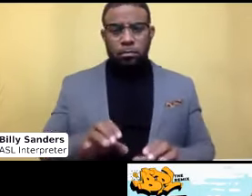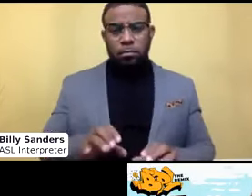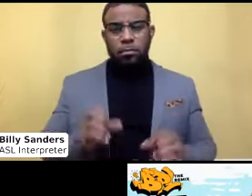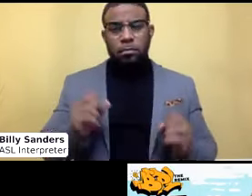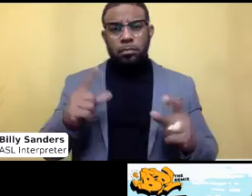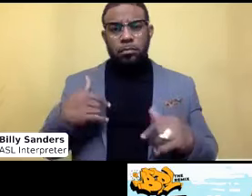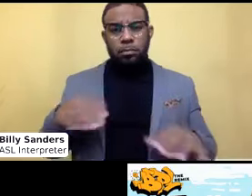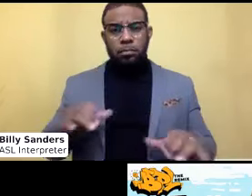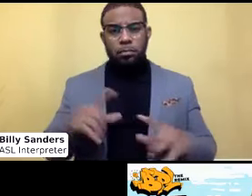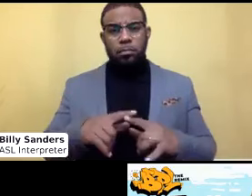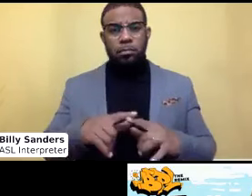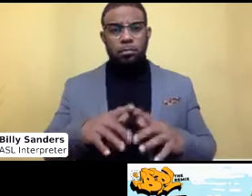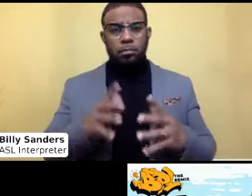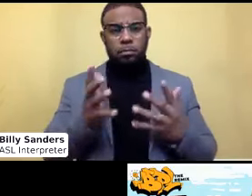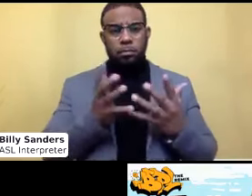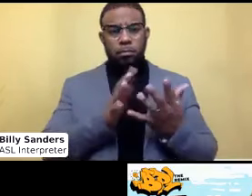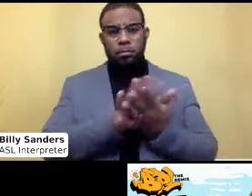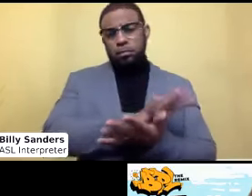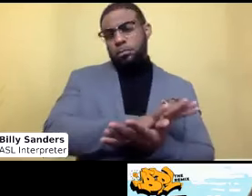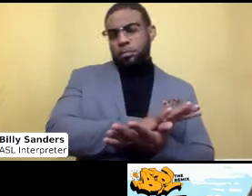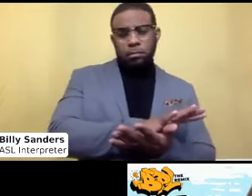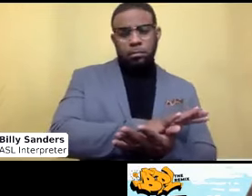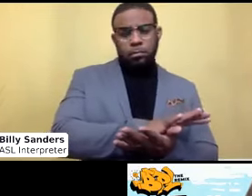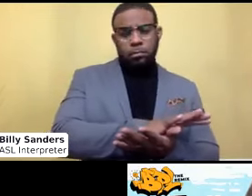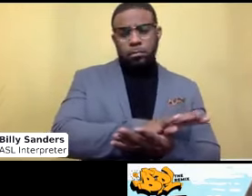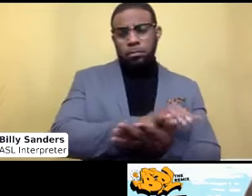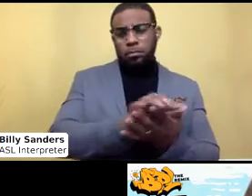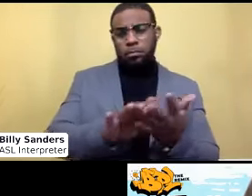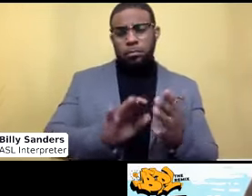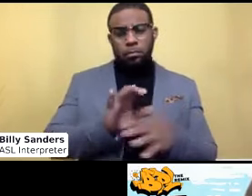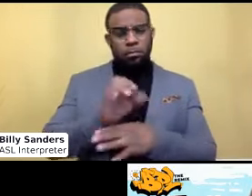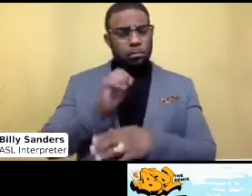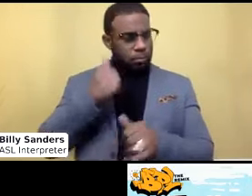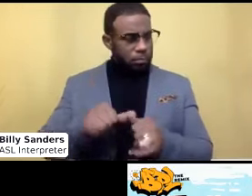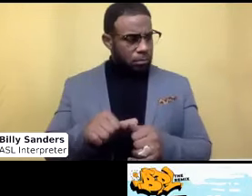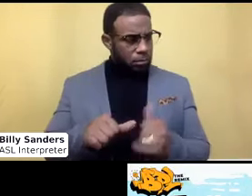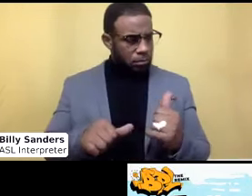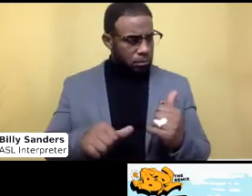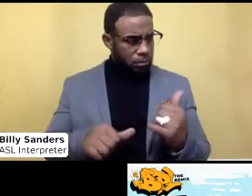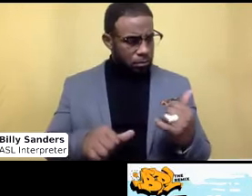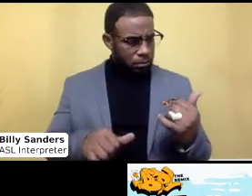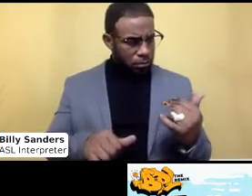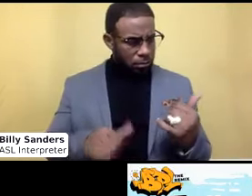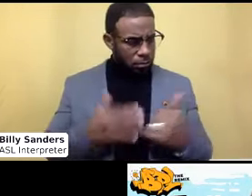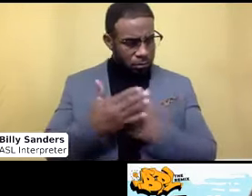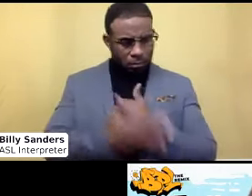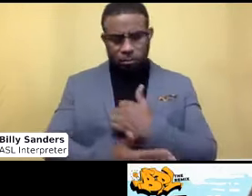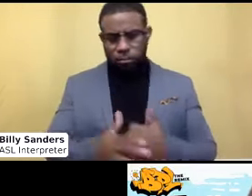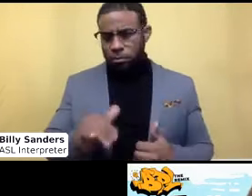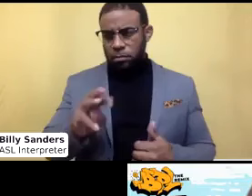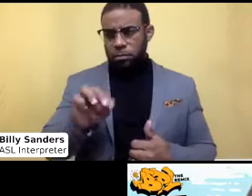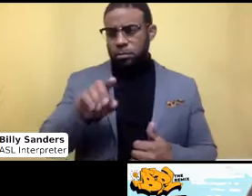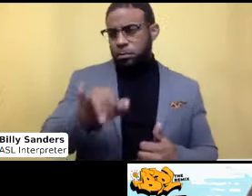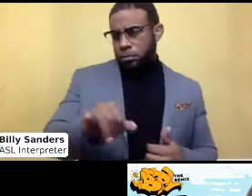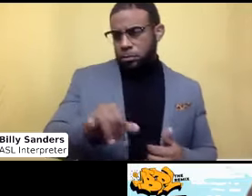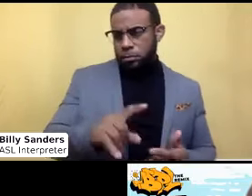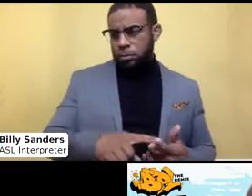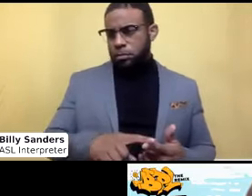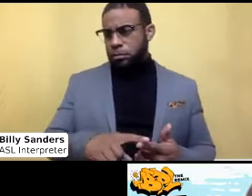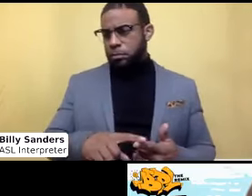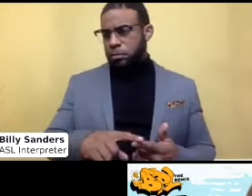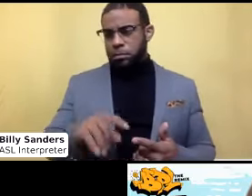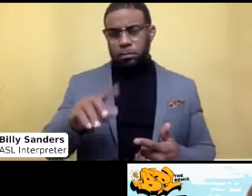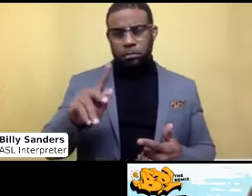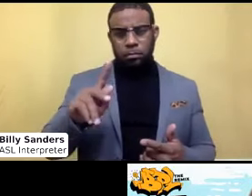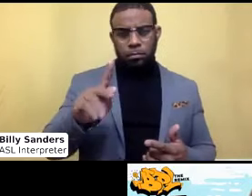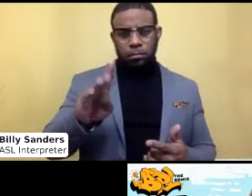has been done to malign the forces. I can't remember the countries like Mali, Burkina